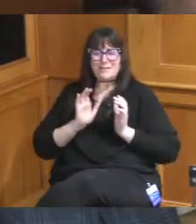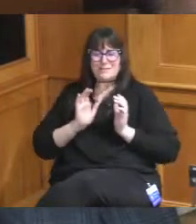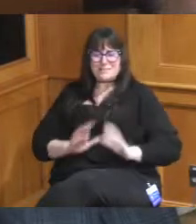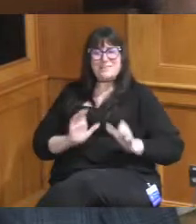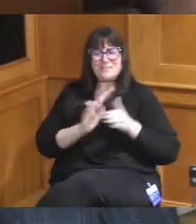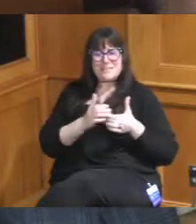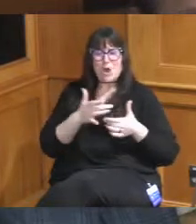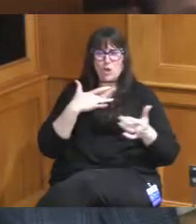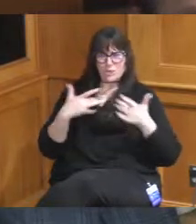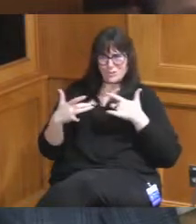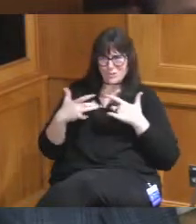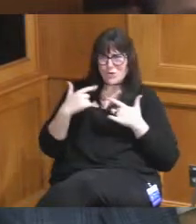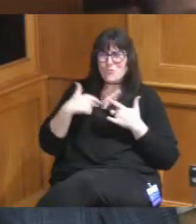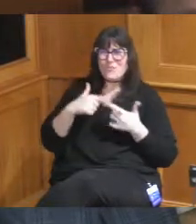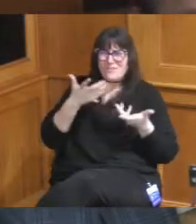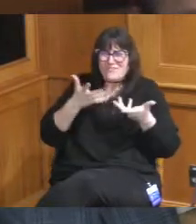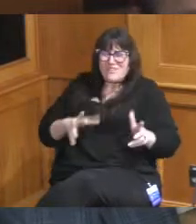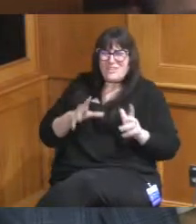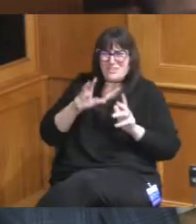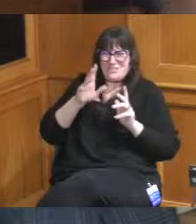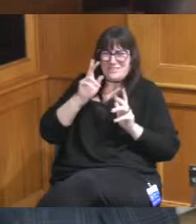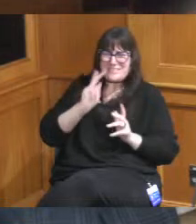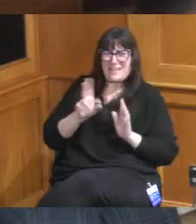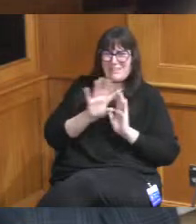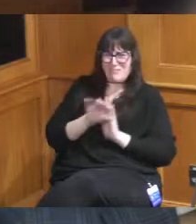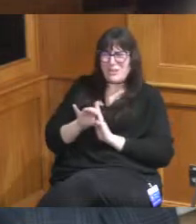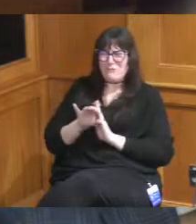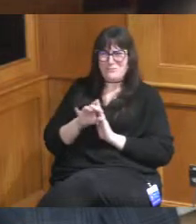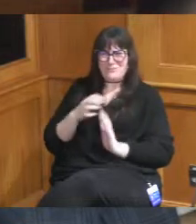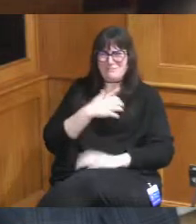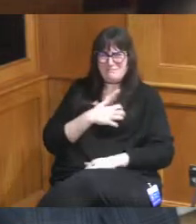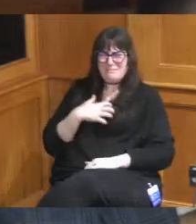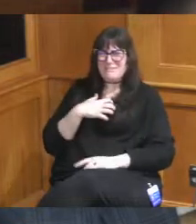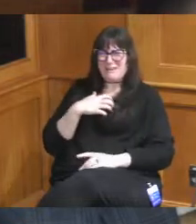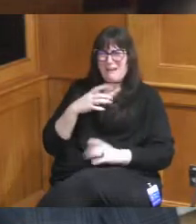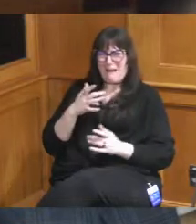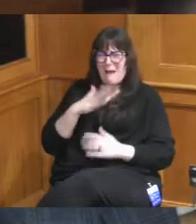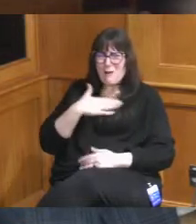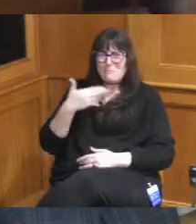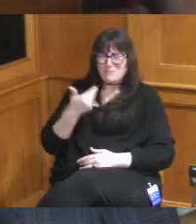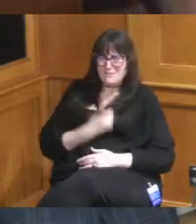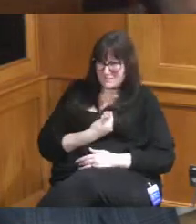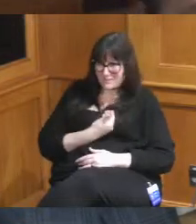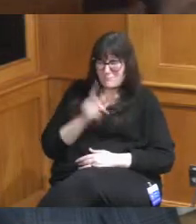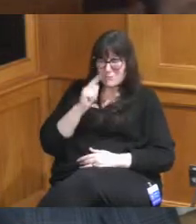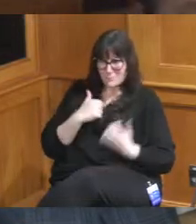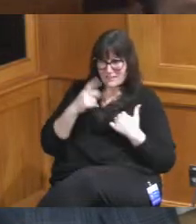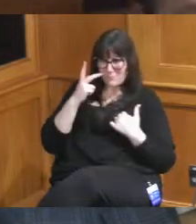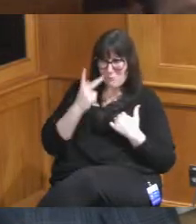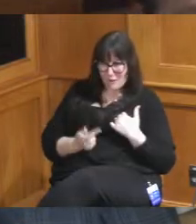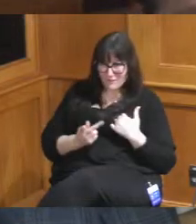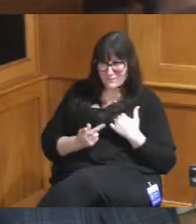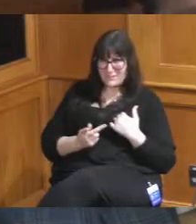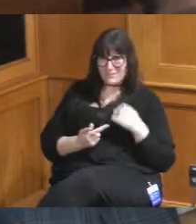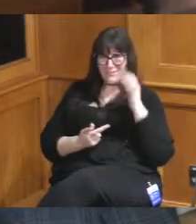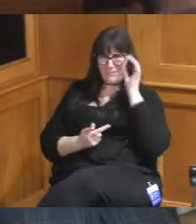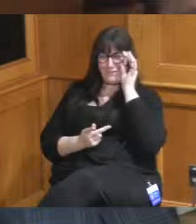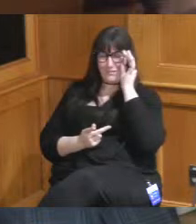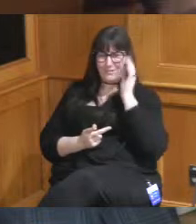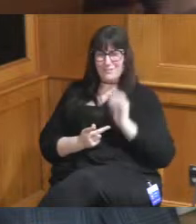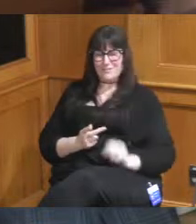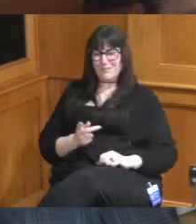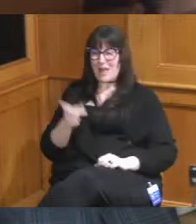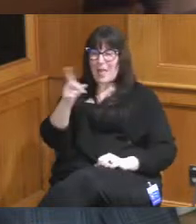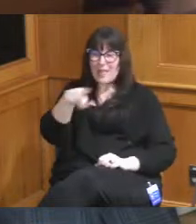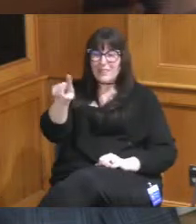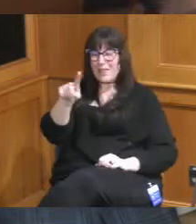videos, and they're very, very disturbing. They're very disturbing for me. And they wouldn't have done